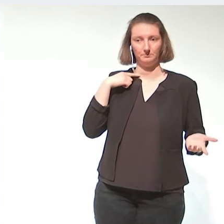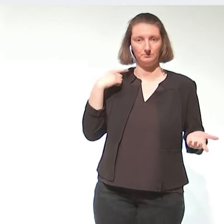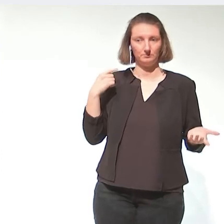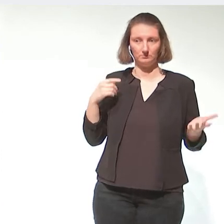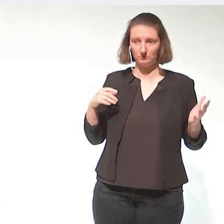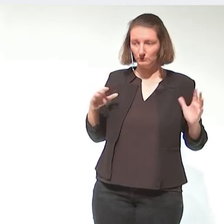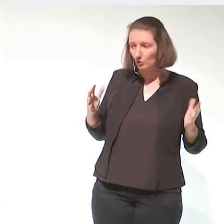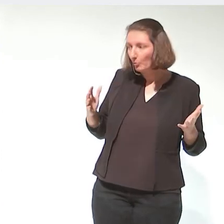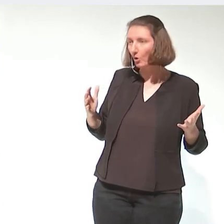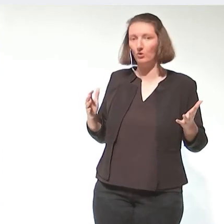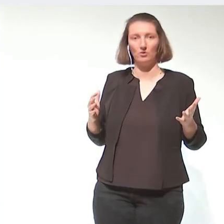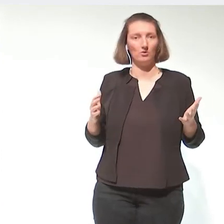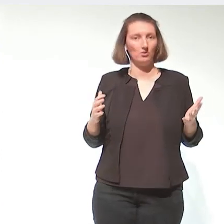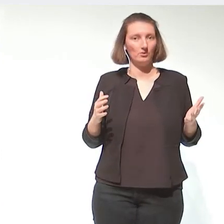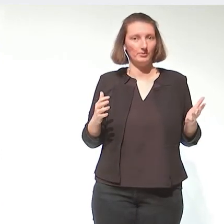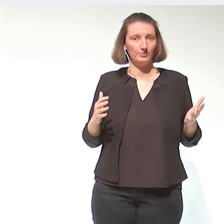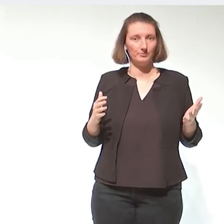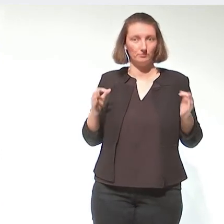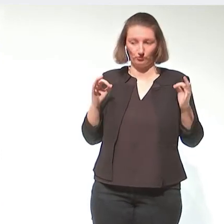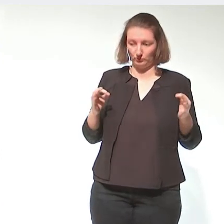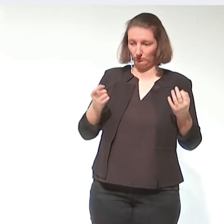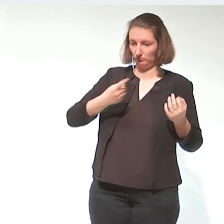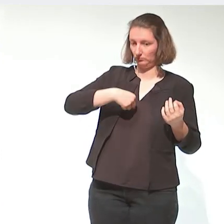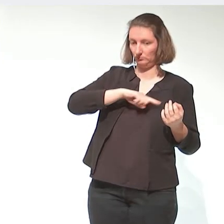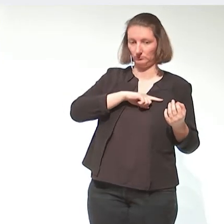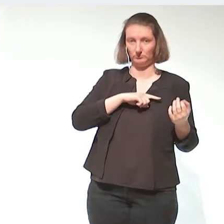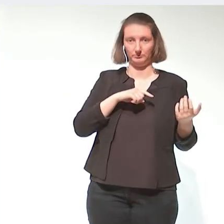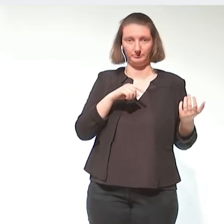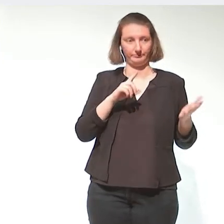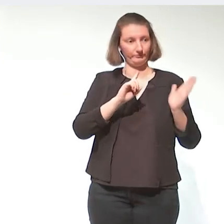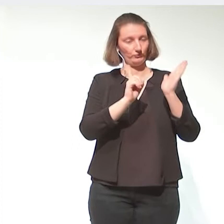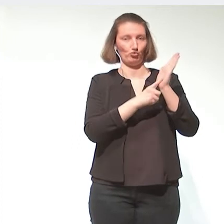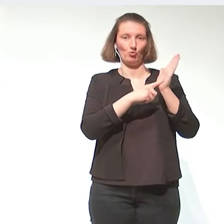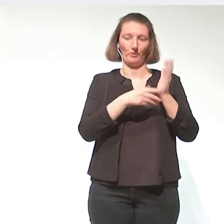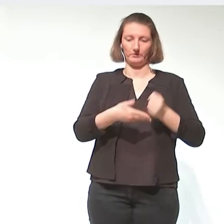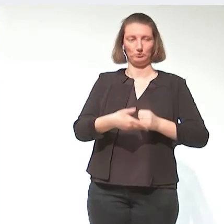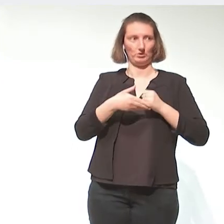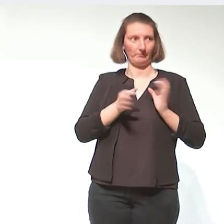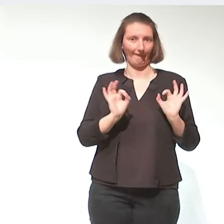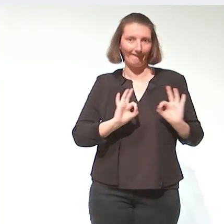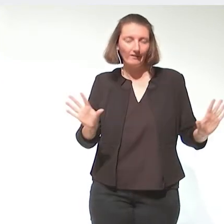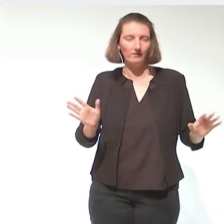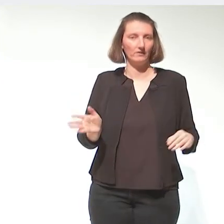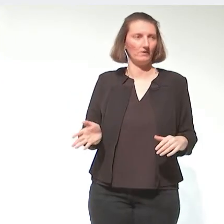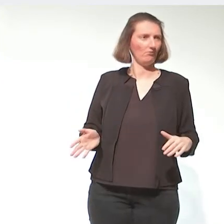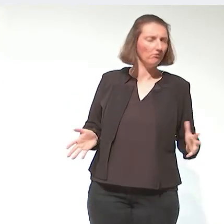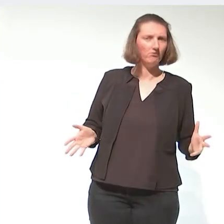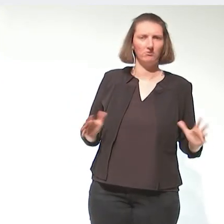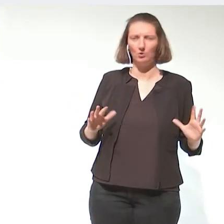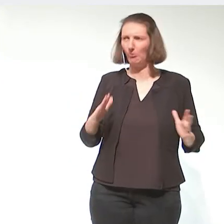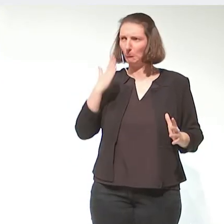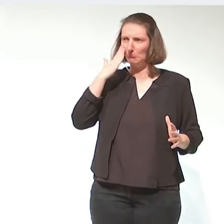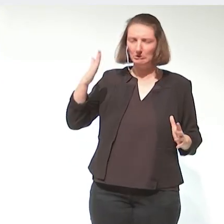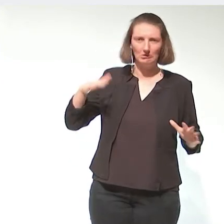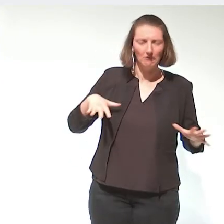we lose our entitlements. In actual fact, we are deprived of any right to